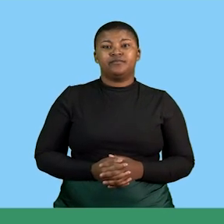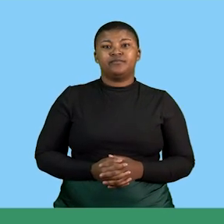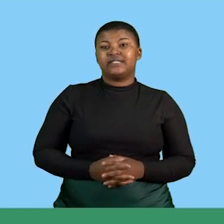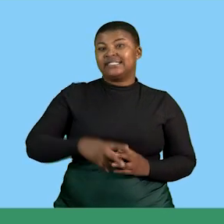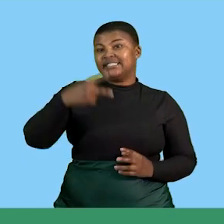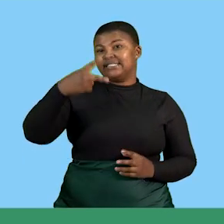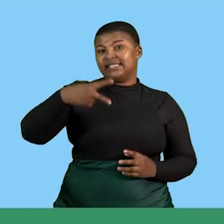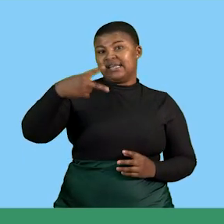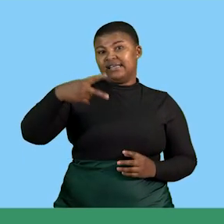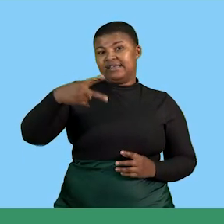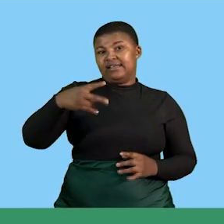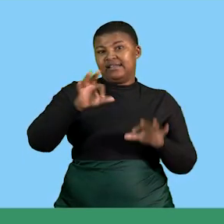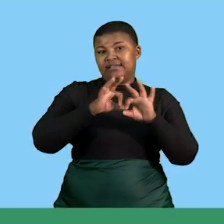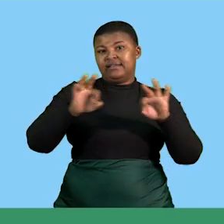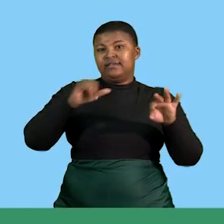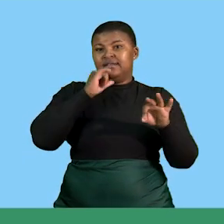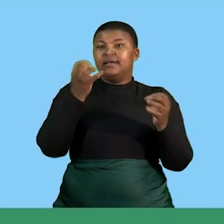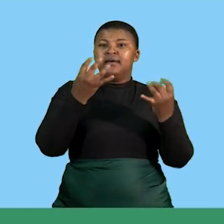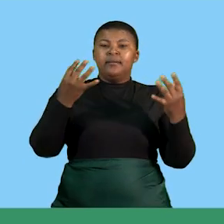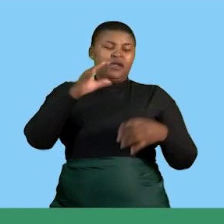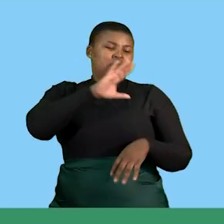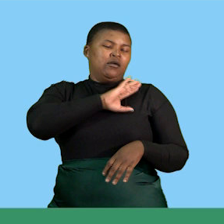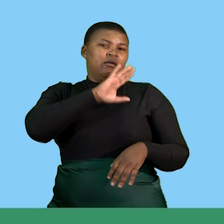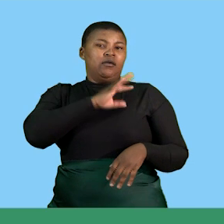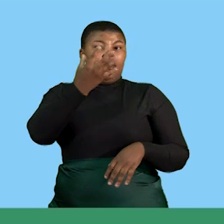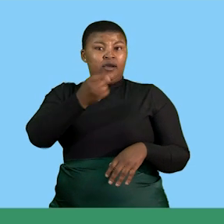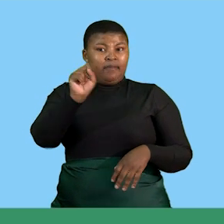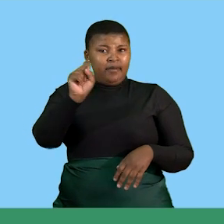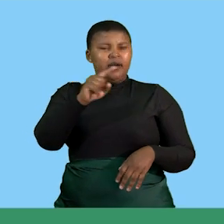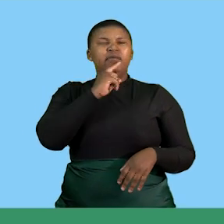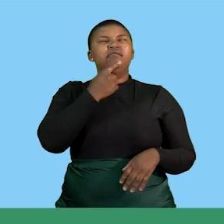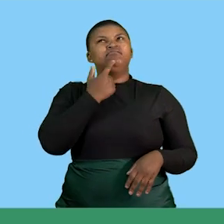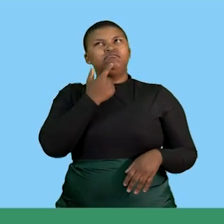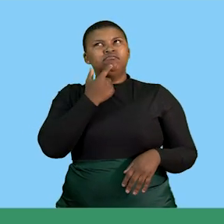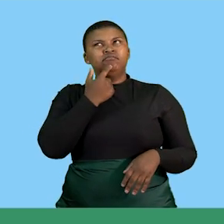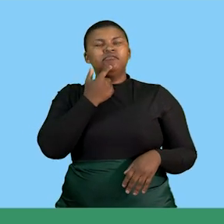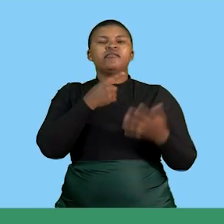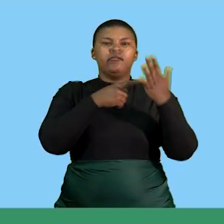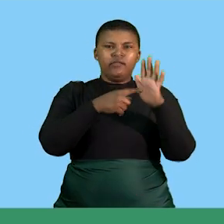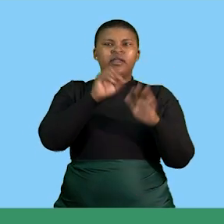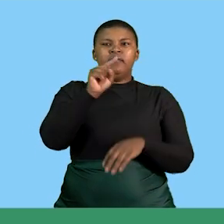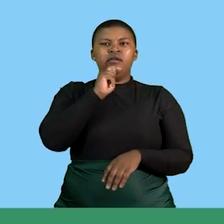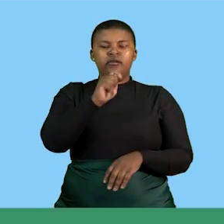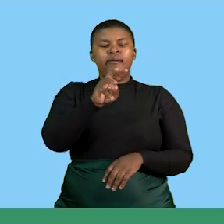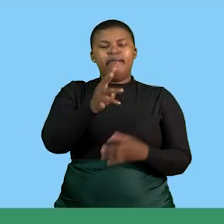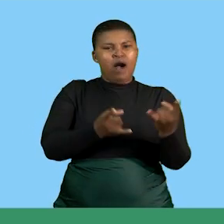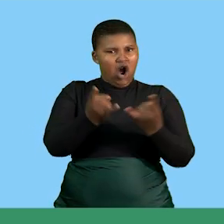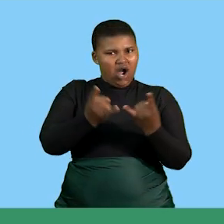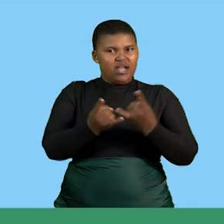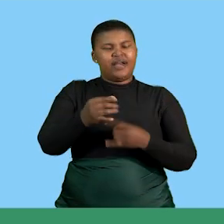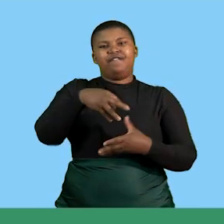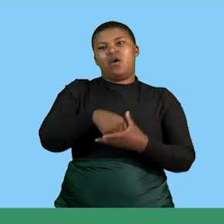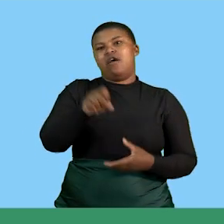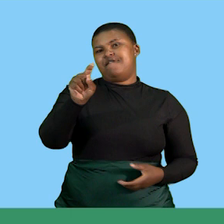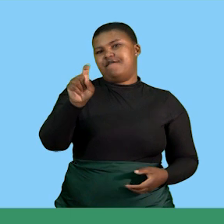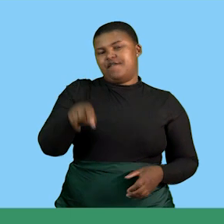sentence refers to her having many consumers, which is then, of course, a factor in the market